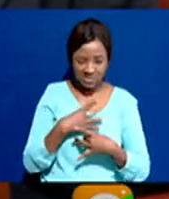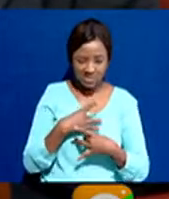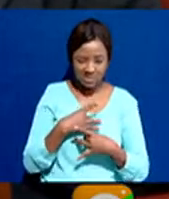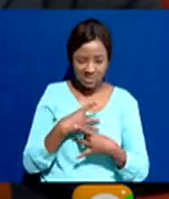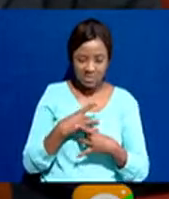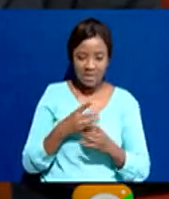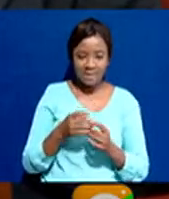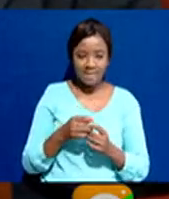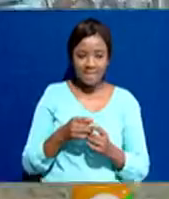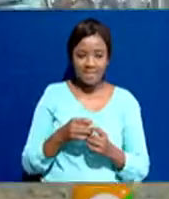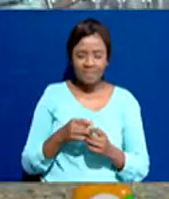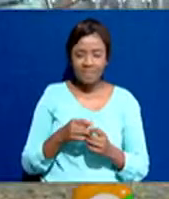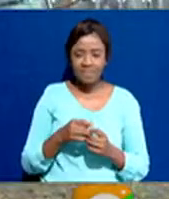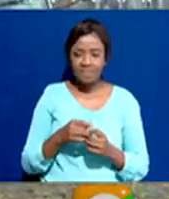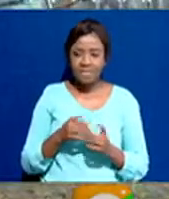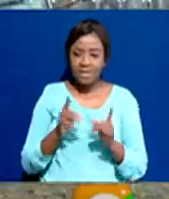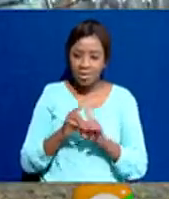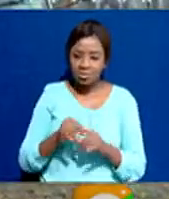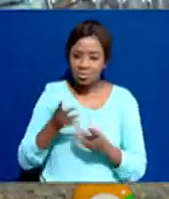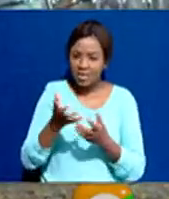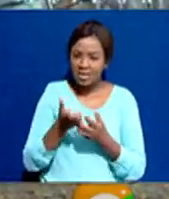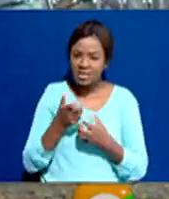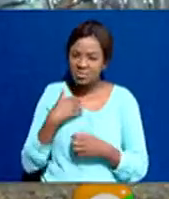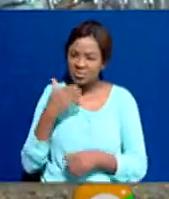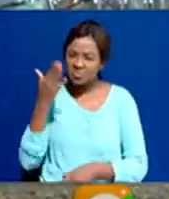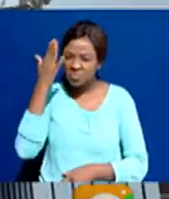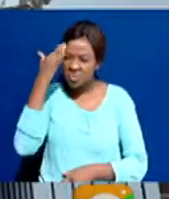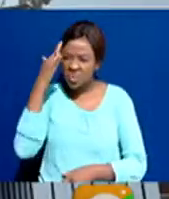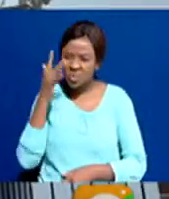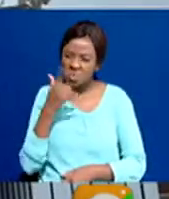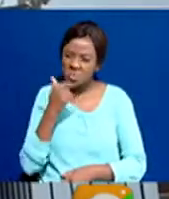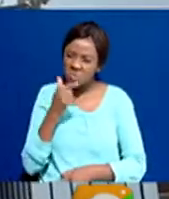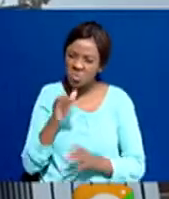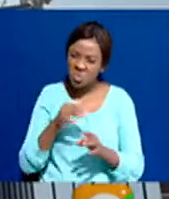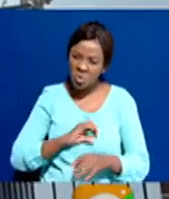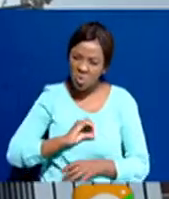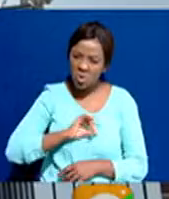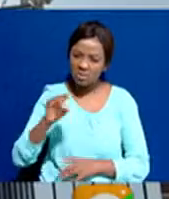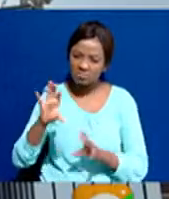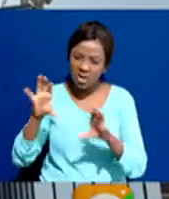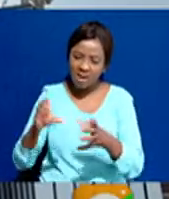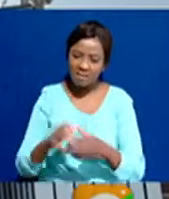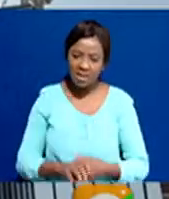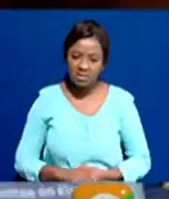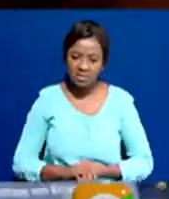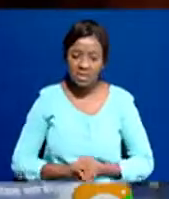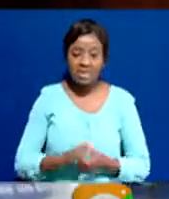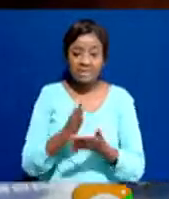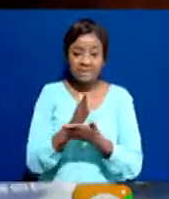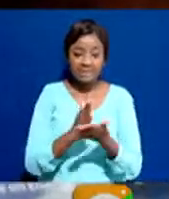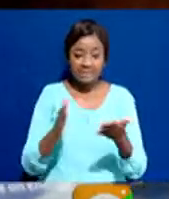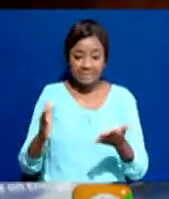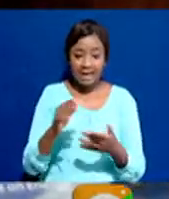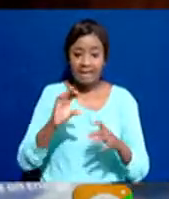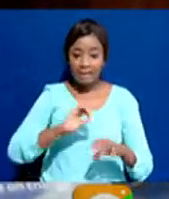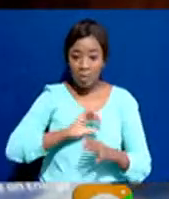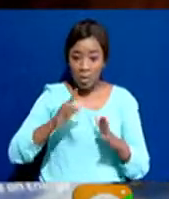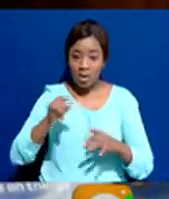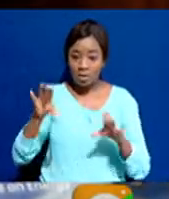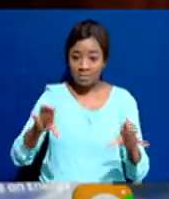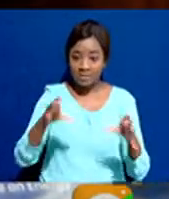hard pressed to unravel the mystery behind the official owners of the company. Some of the owners of this